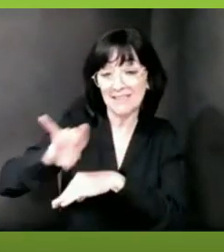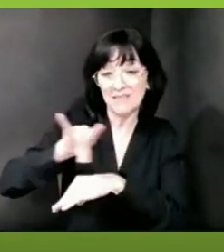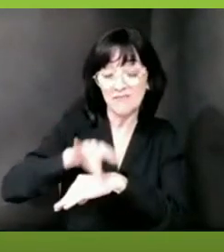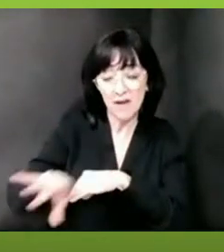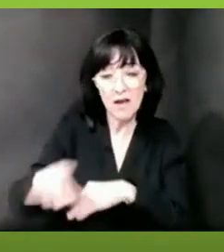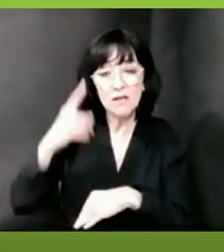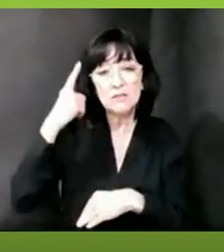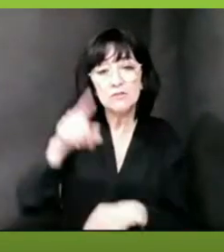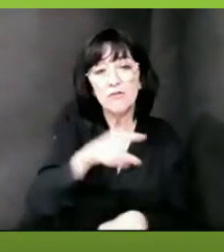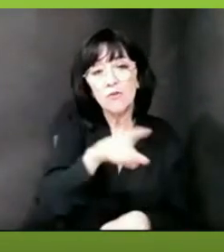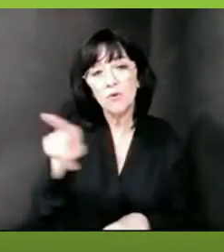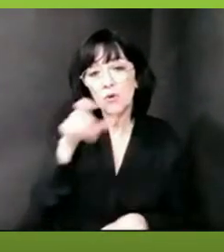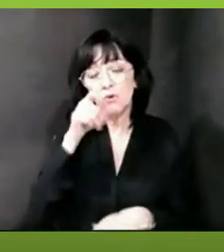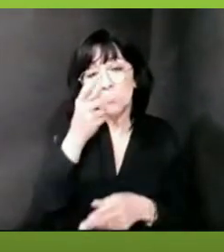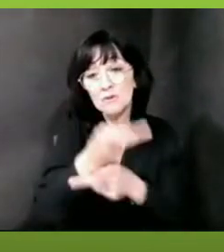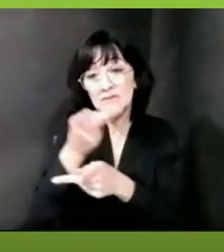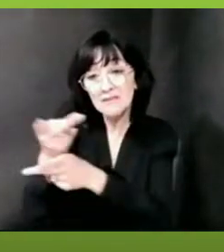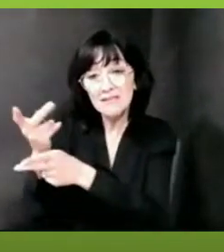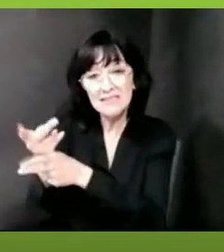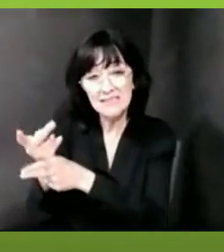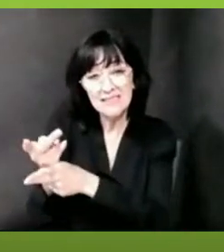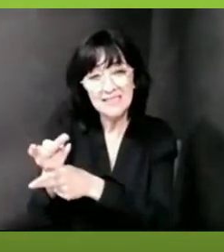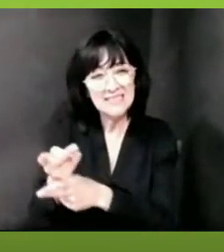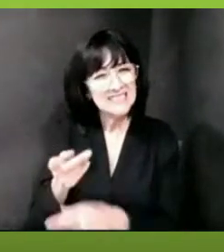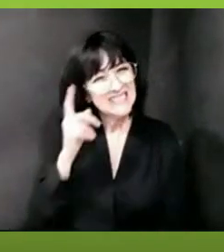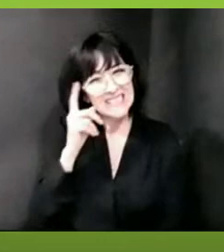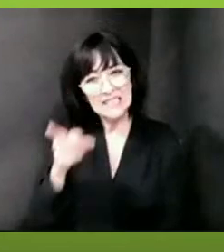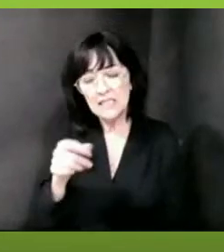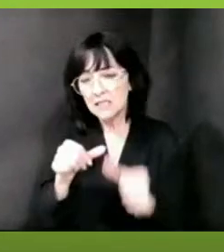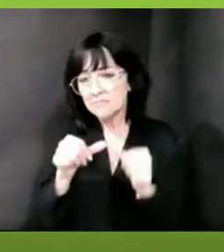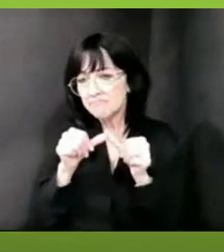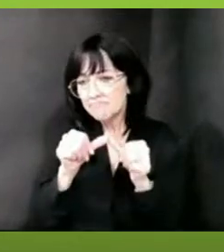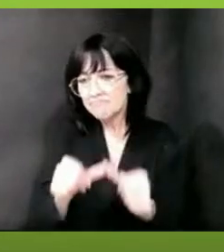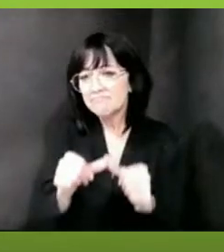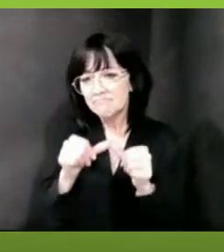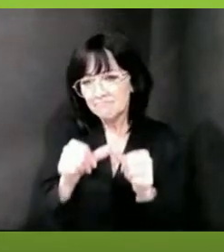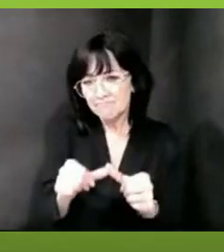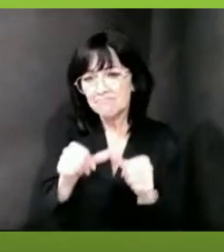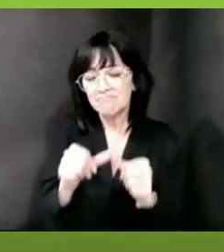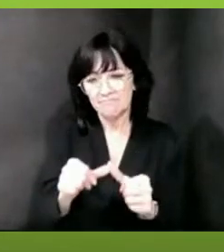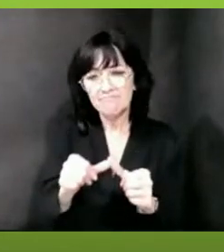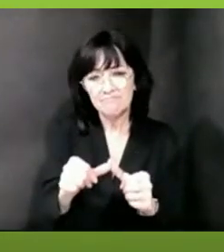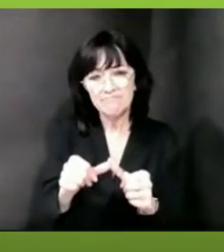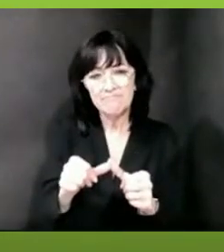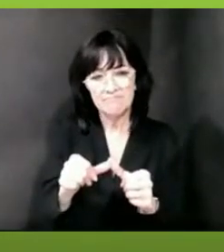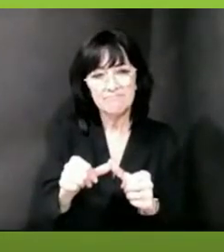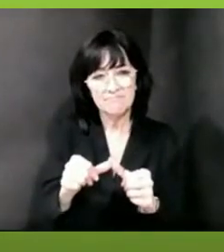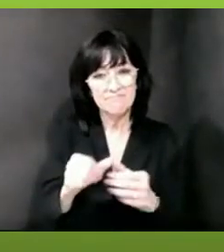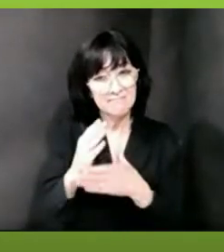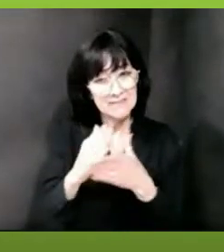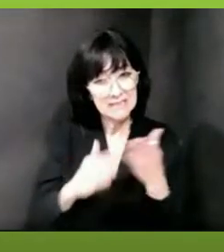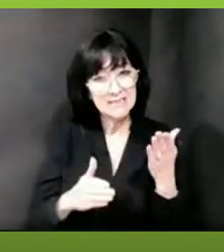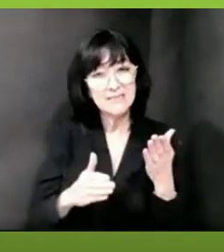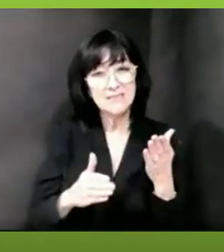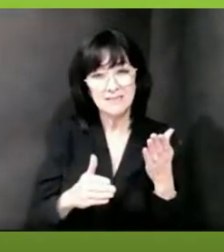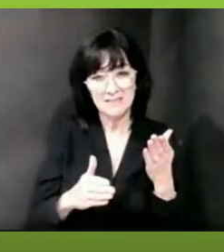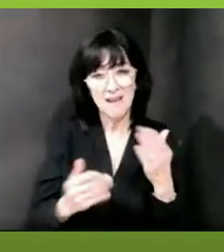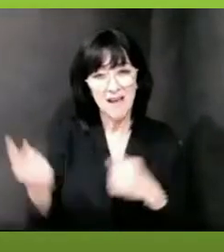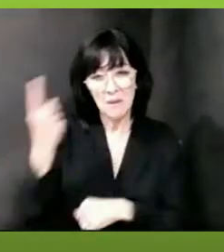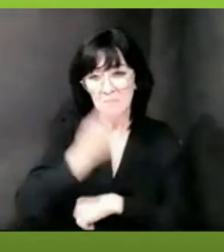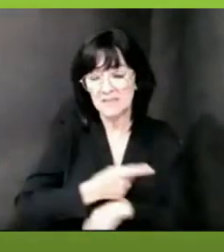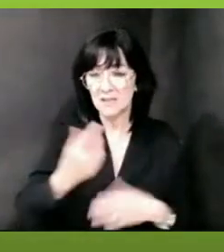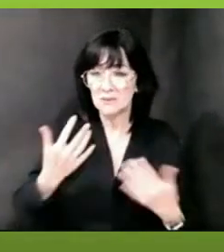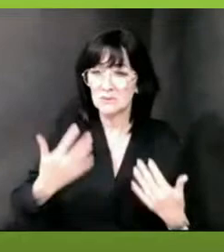caregivers is just keep doing what you're doing. I know there are some tough days. There are days we